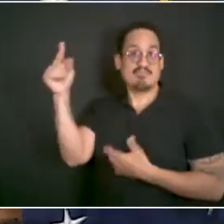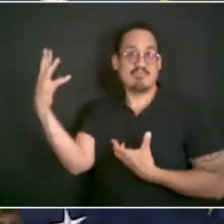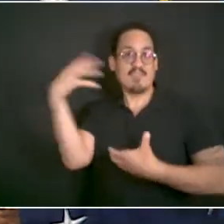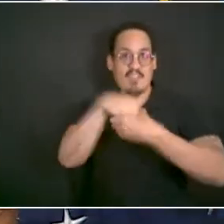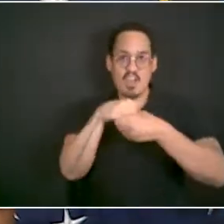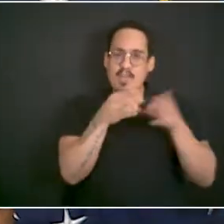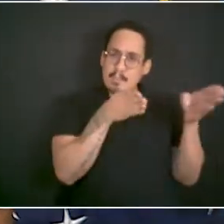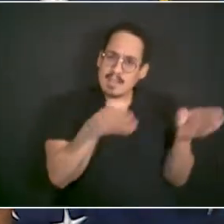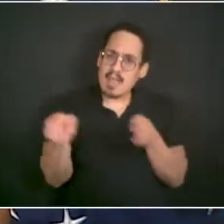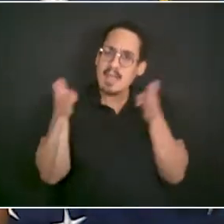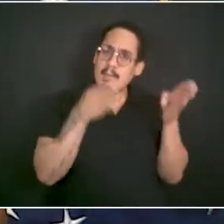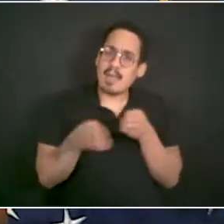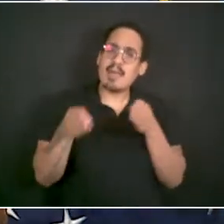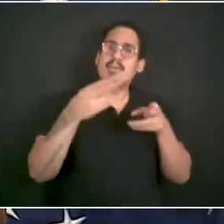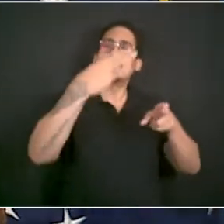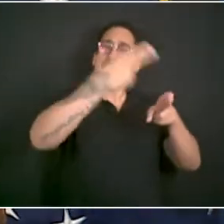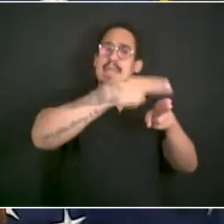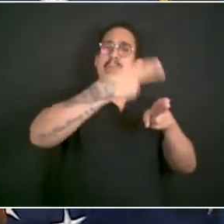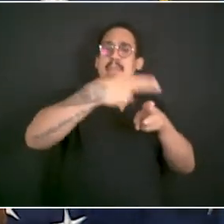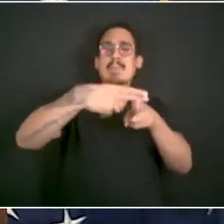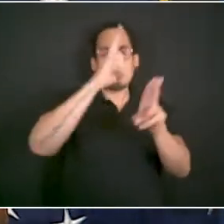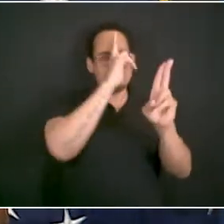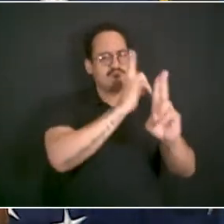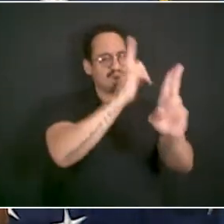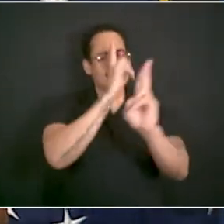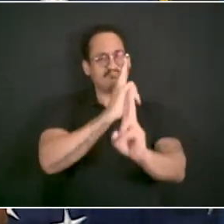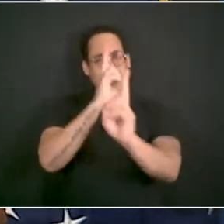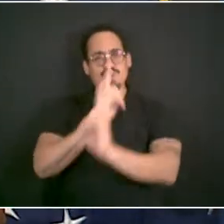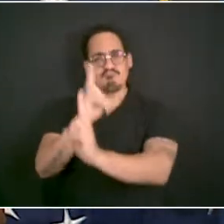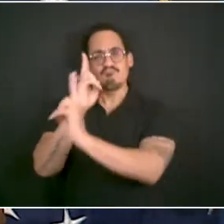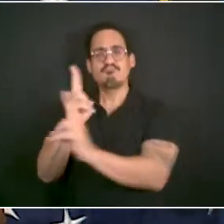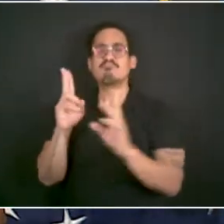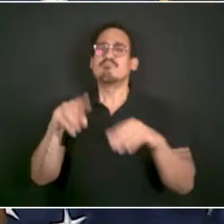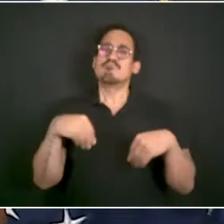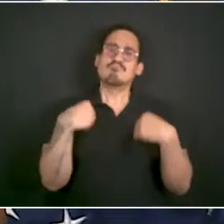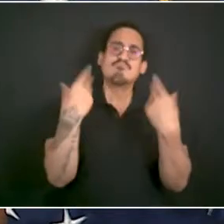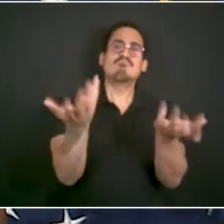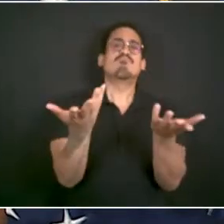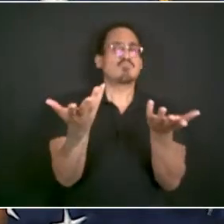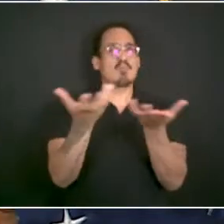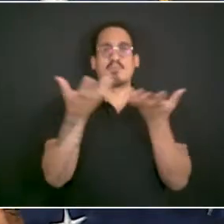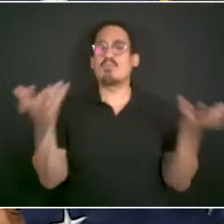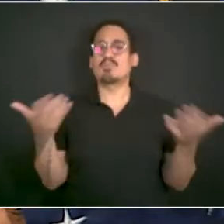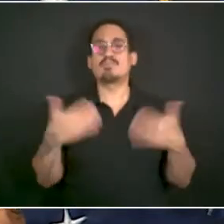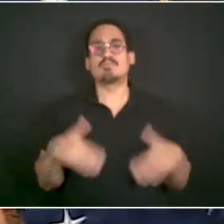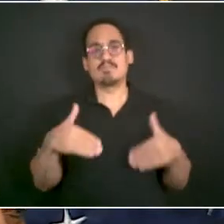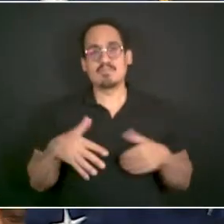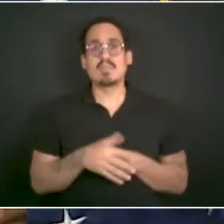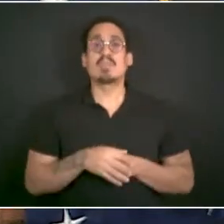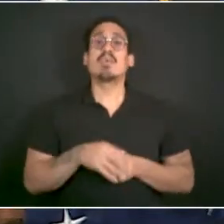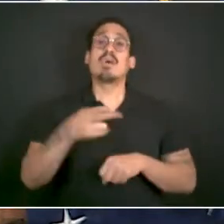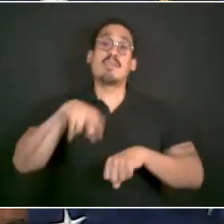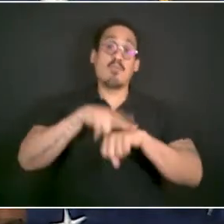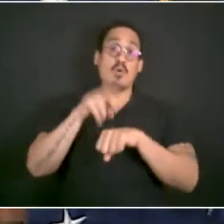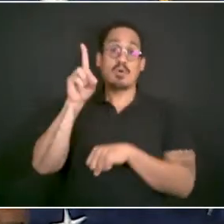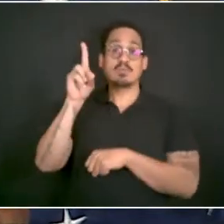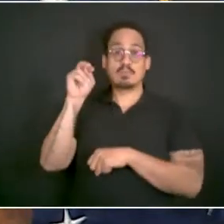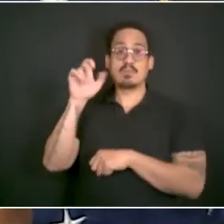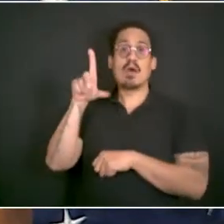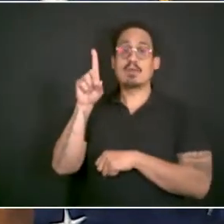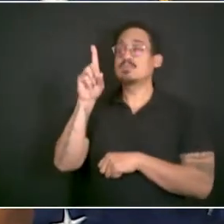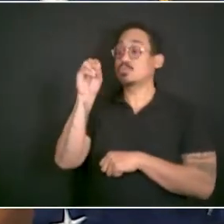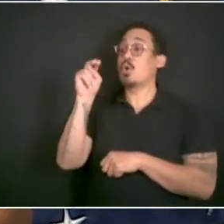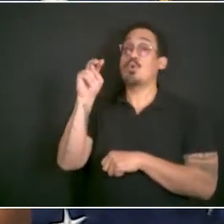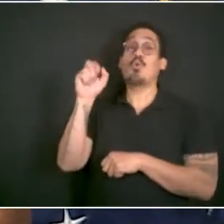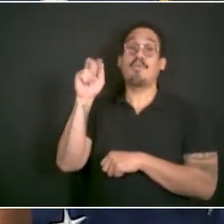too, who's making such a major contribution to this, Borough President for the Borough of Queens, the Honorable Donovan Richards. Yep.